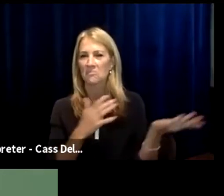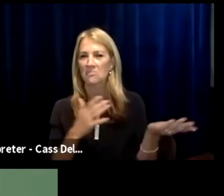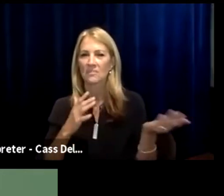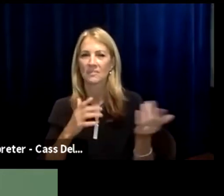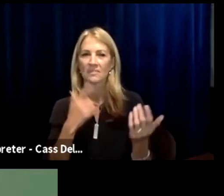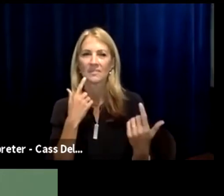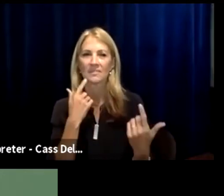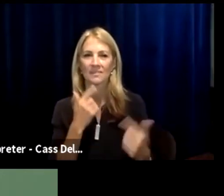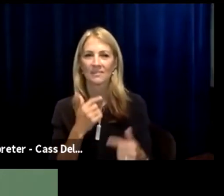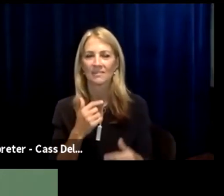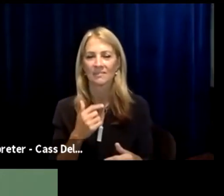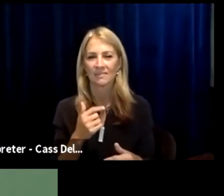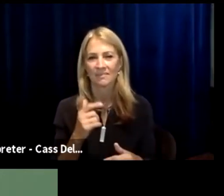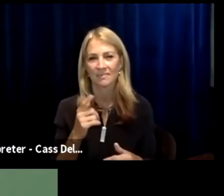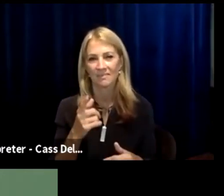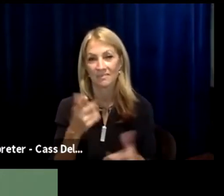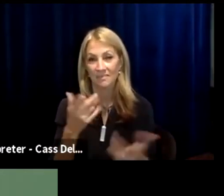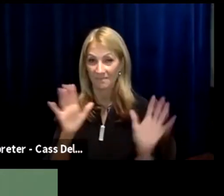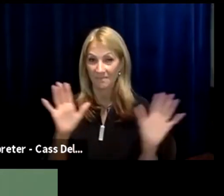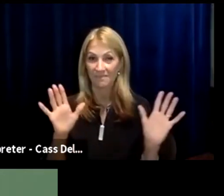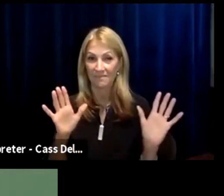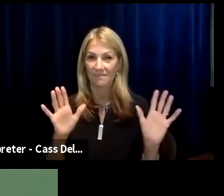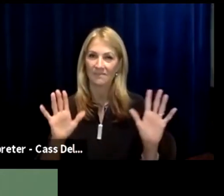It's a good song. Yeah.